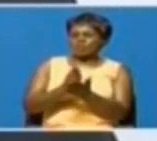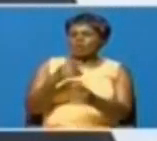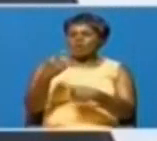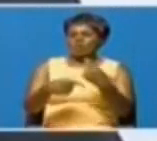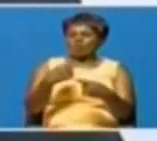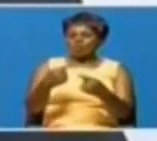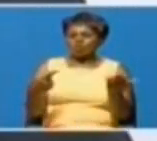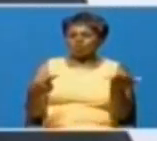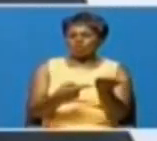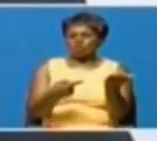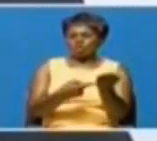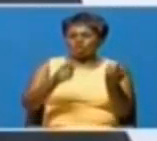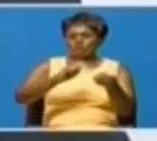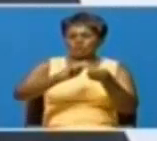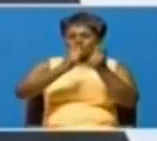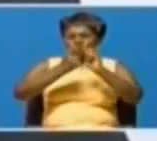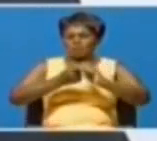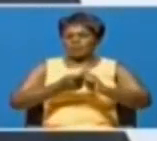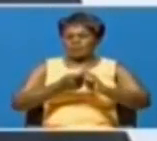to digitize, you know,